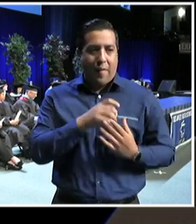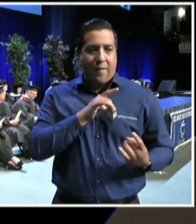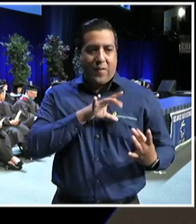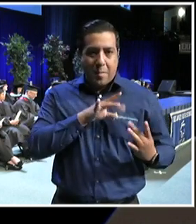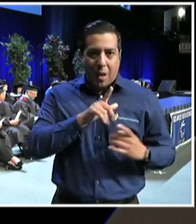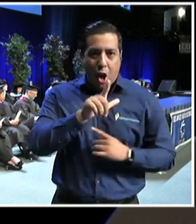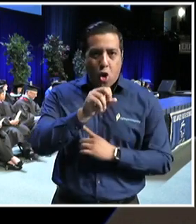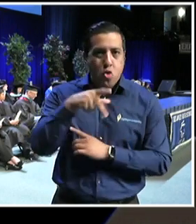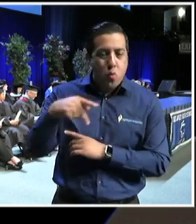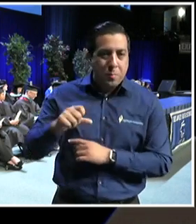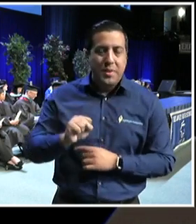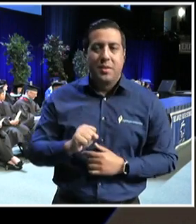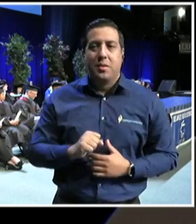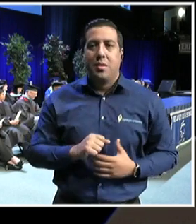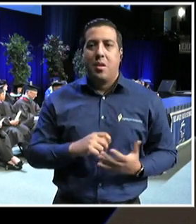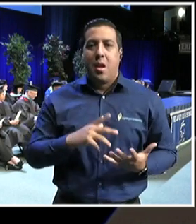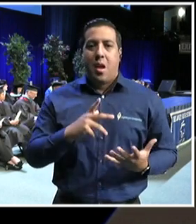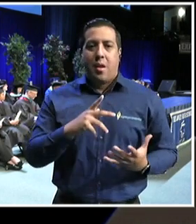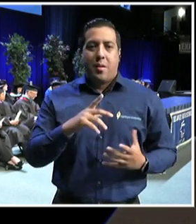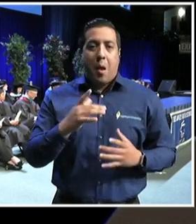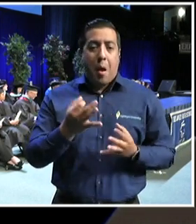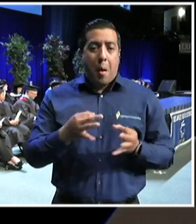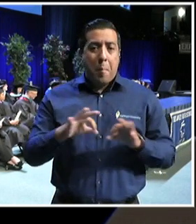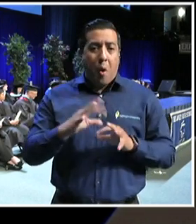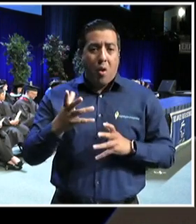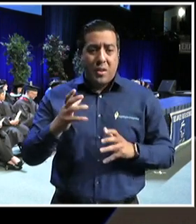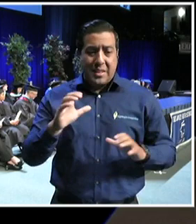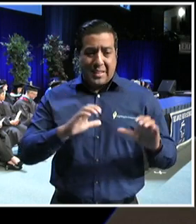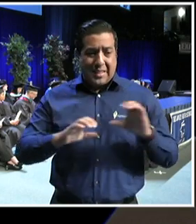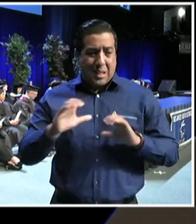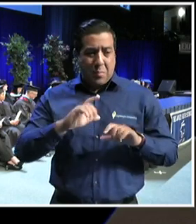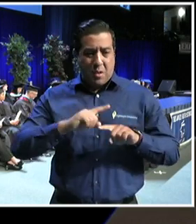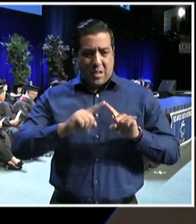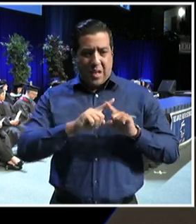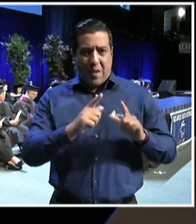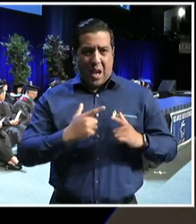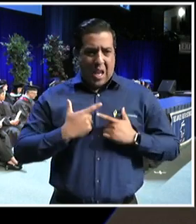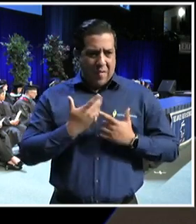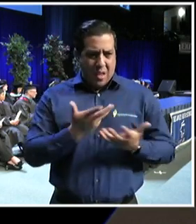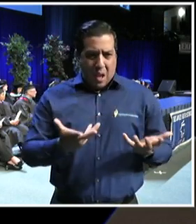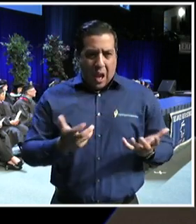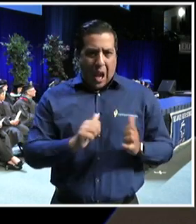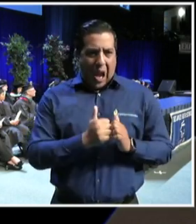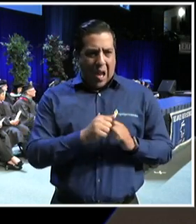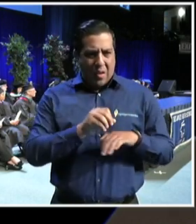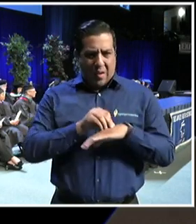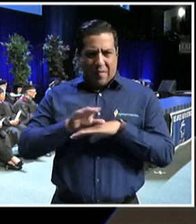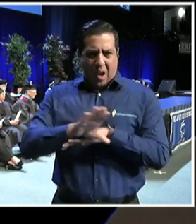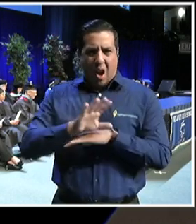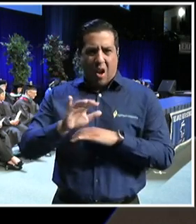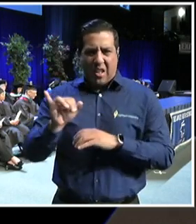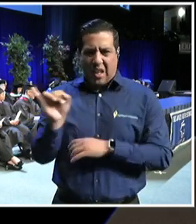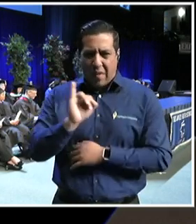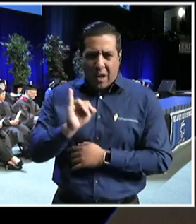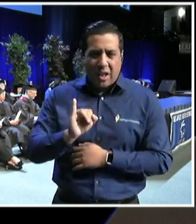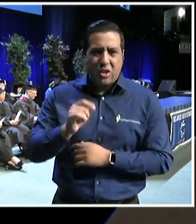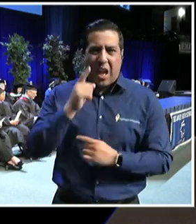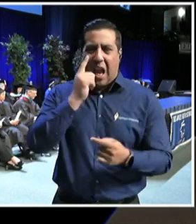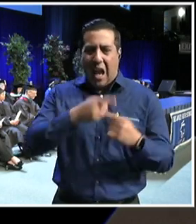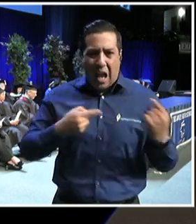loops and the importance of chemistry on living things, how they affect our infection,